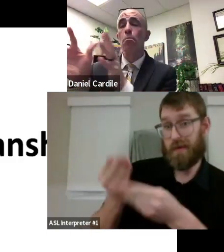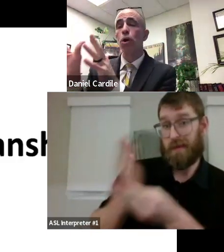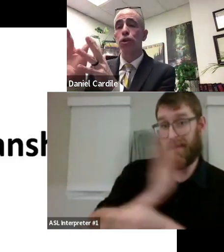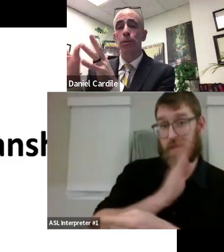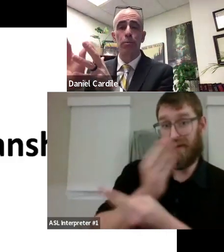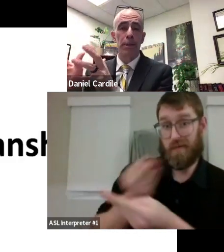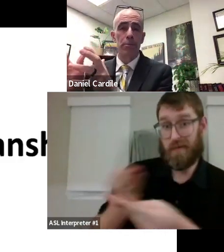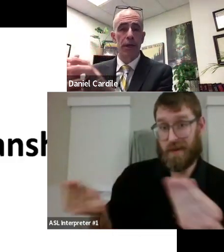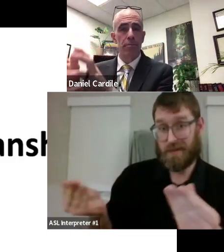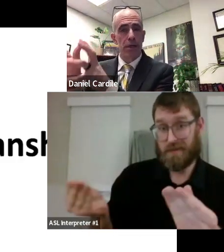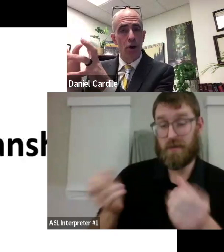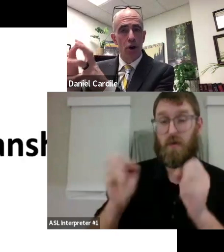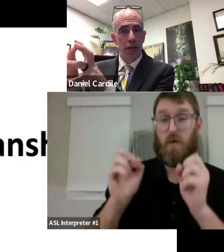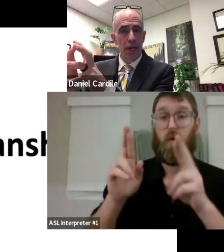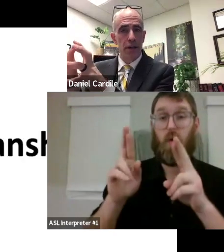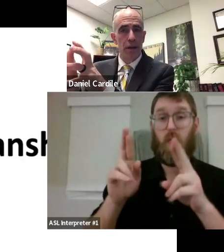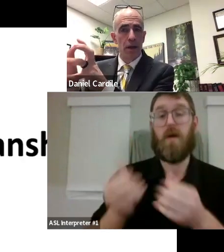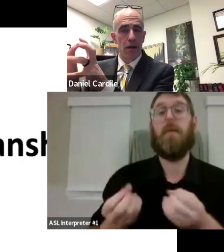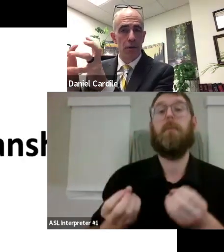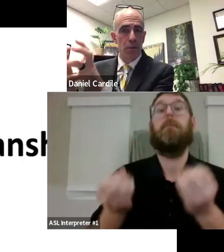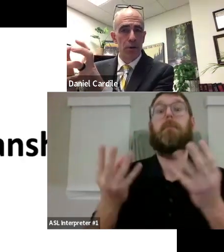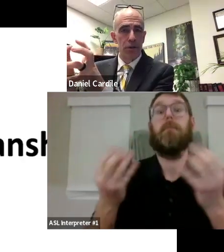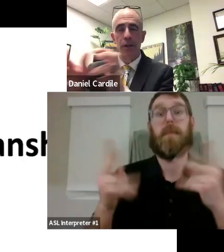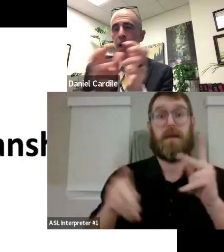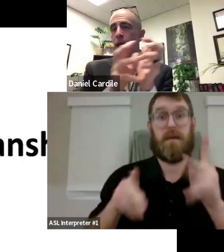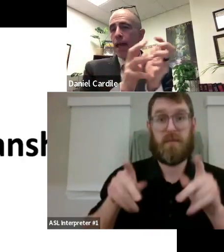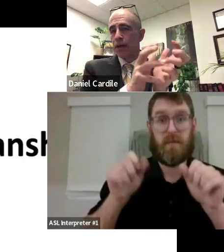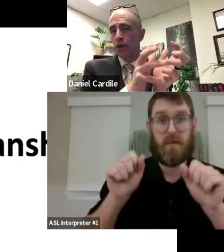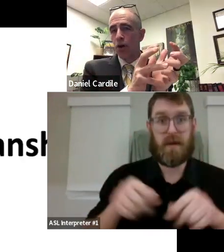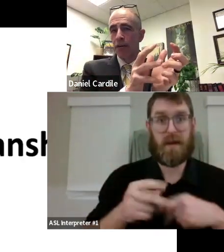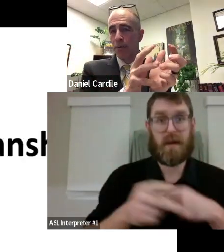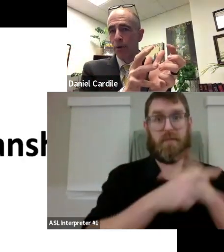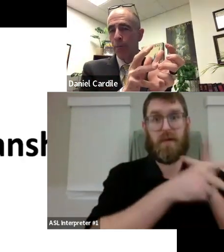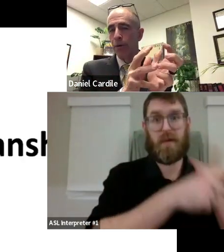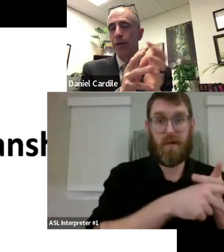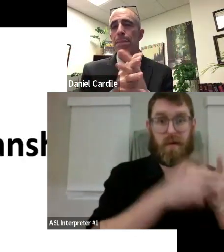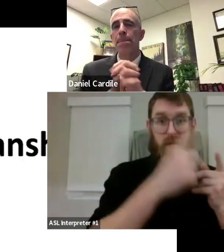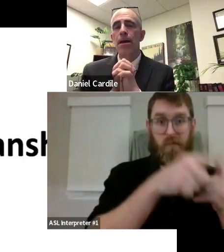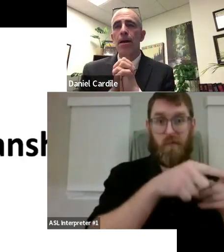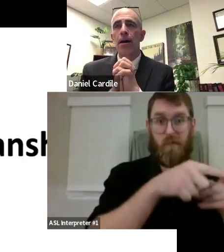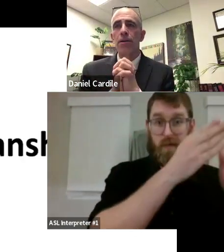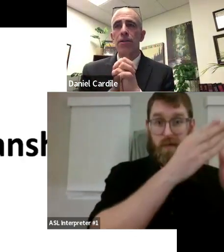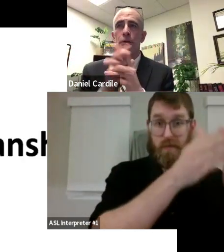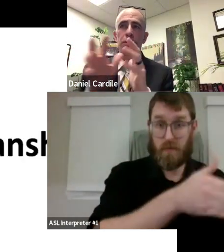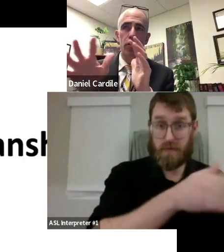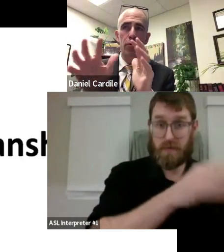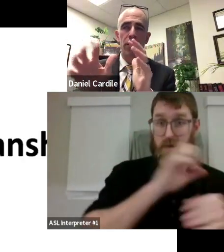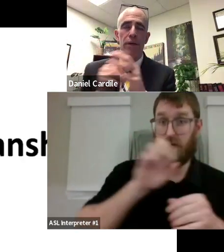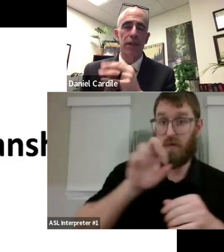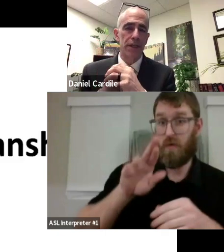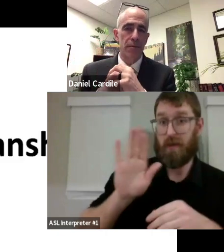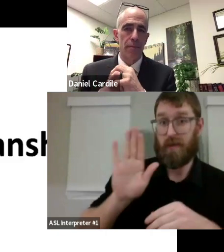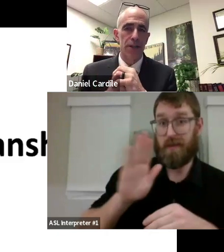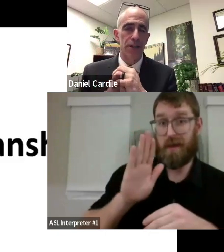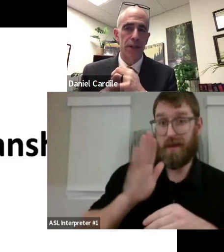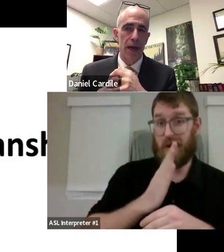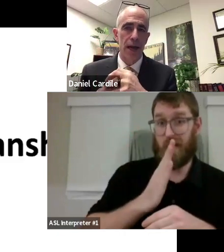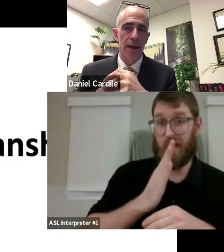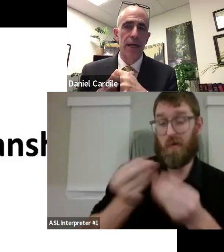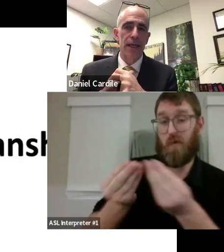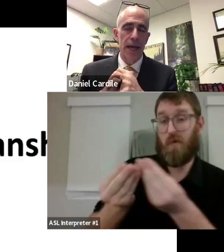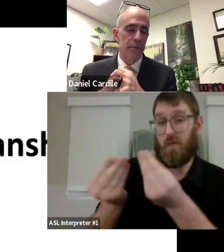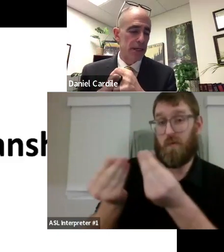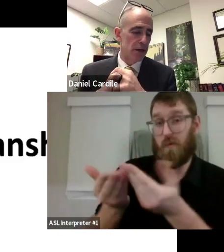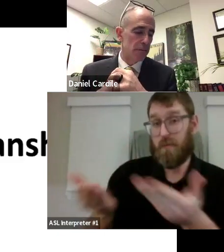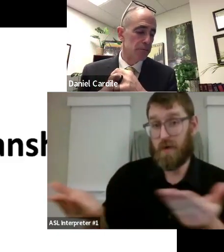or multiple people can be guardian of the person and guardian of the property. So there's a little bit of mixing and matching